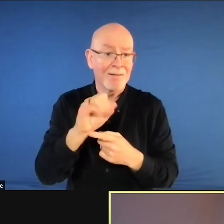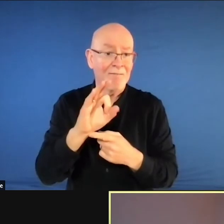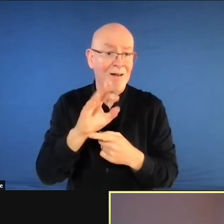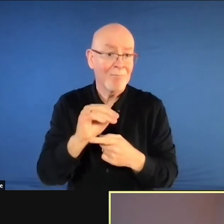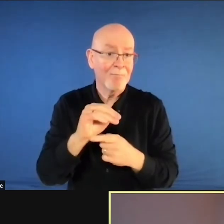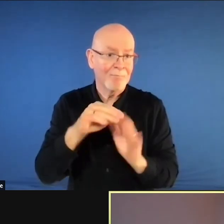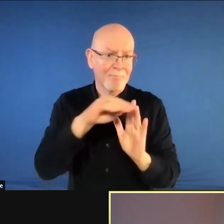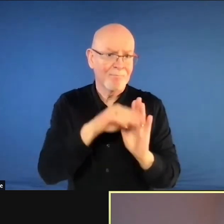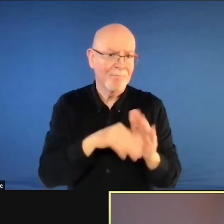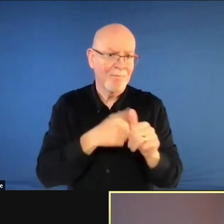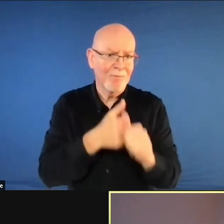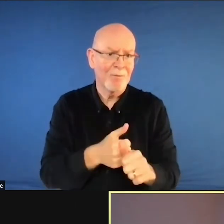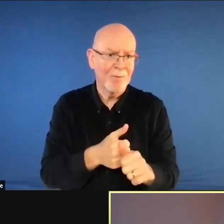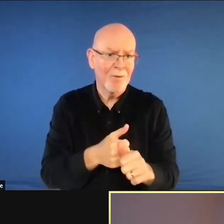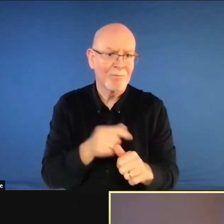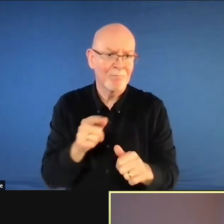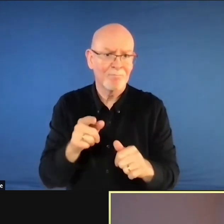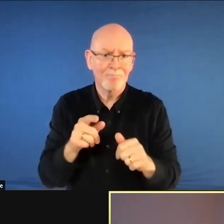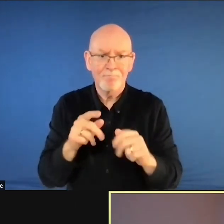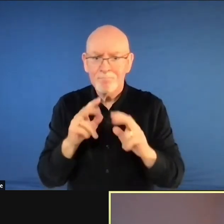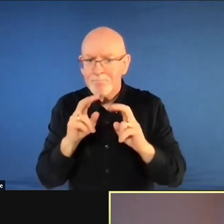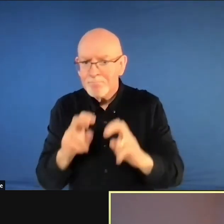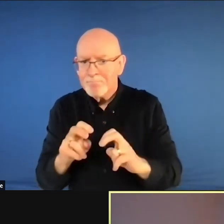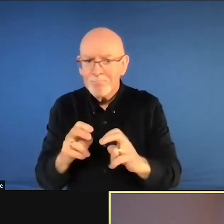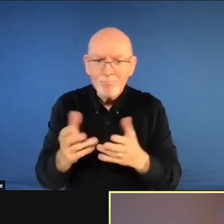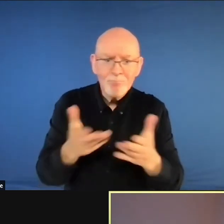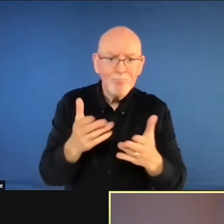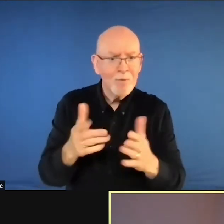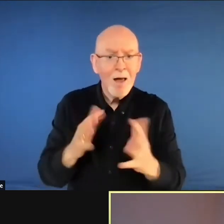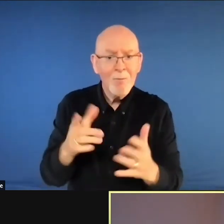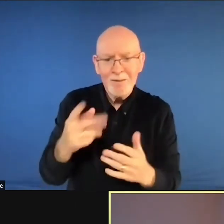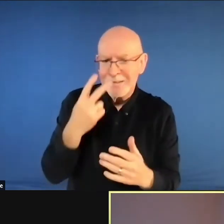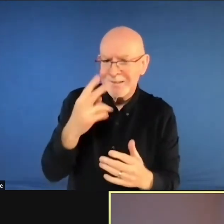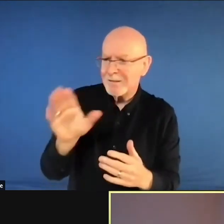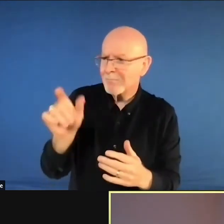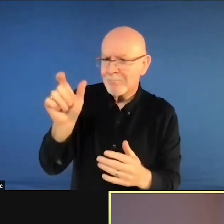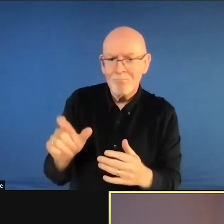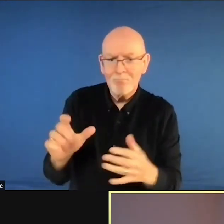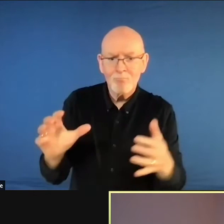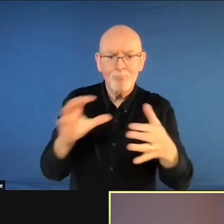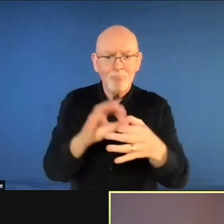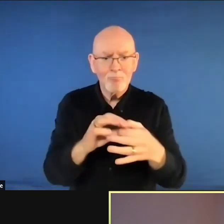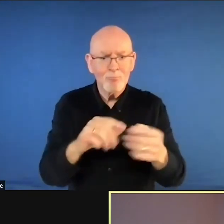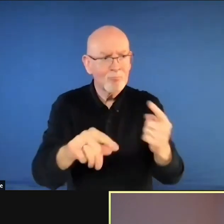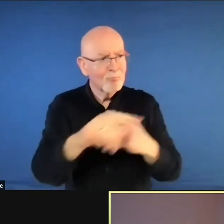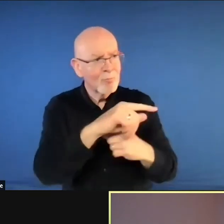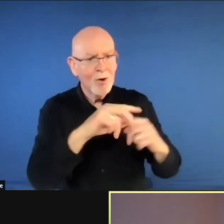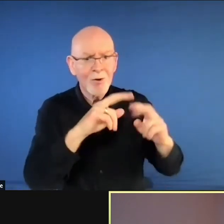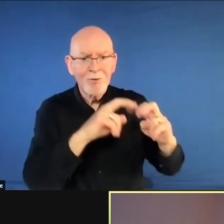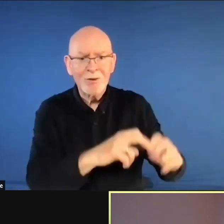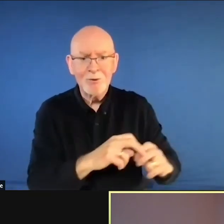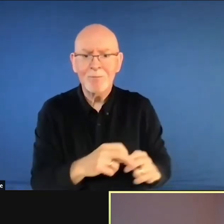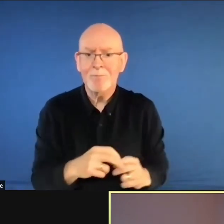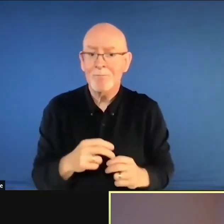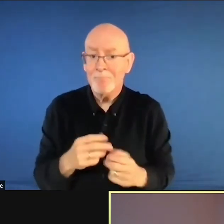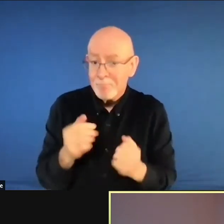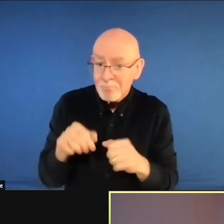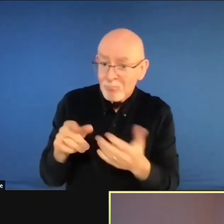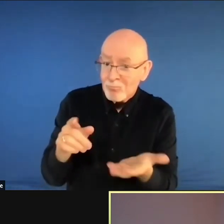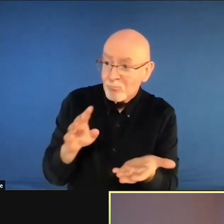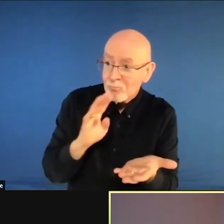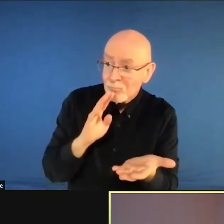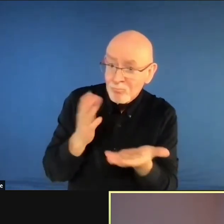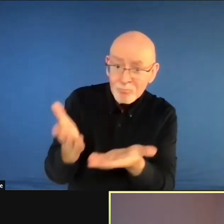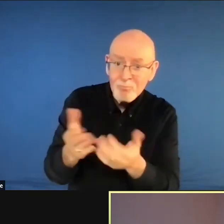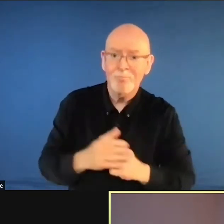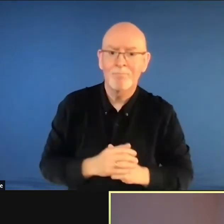Thank you. Yes, I would like first maybe to discuss a little bit the terminology used here with regards